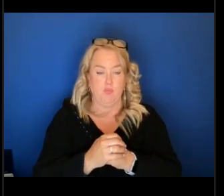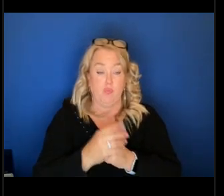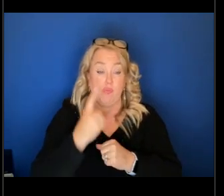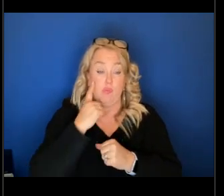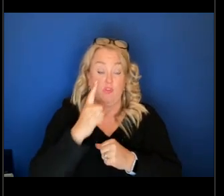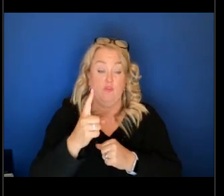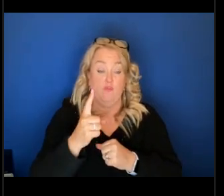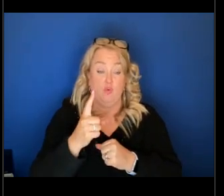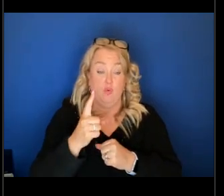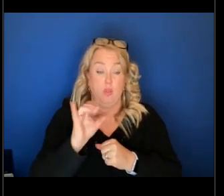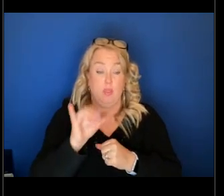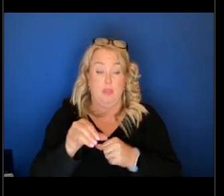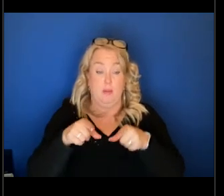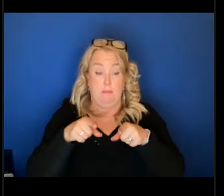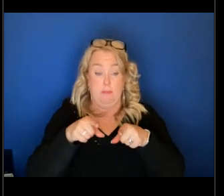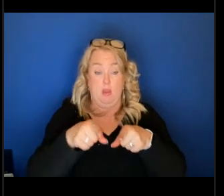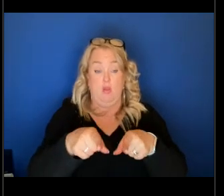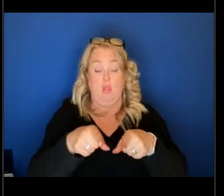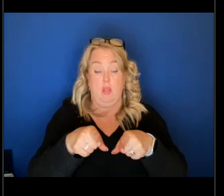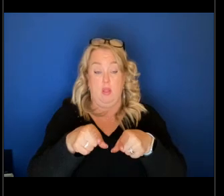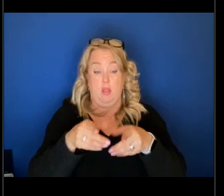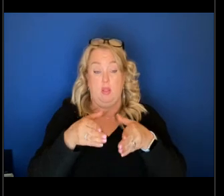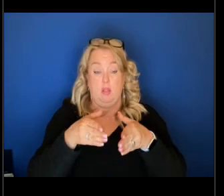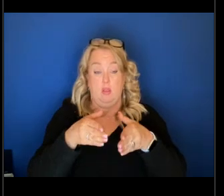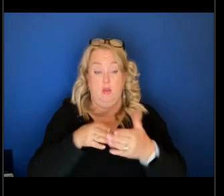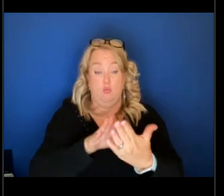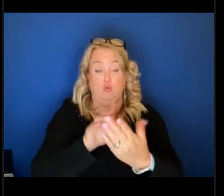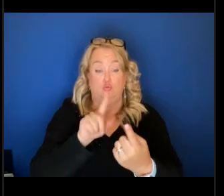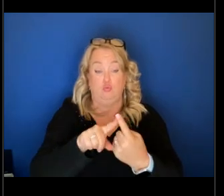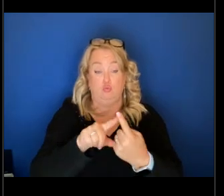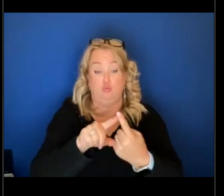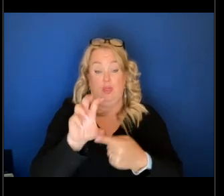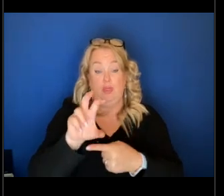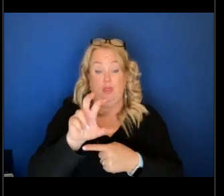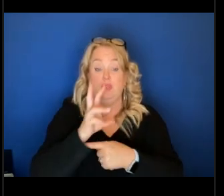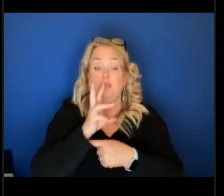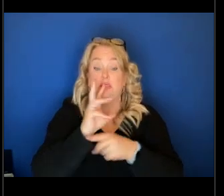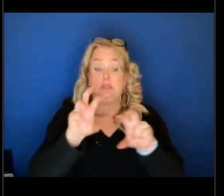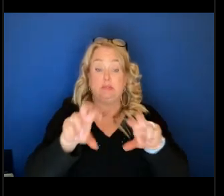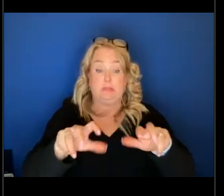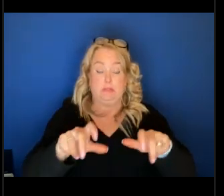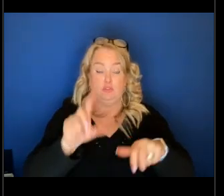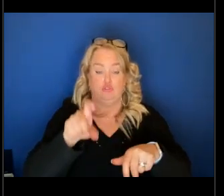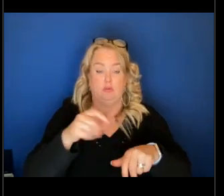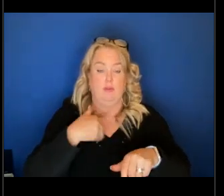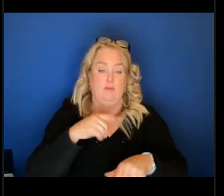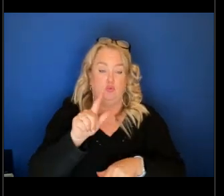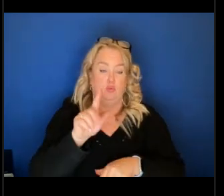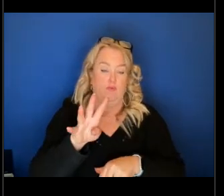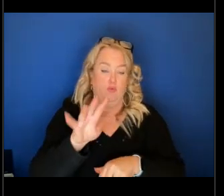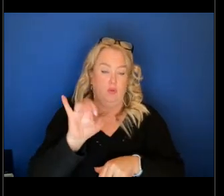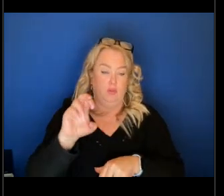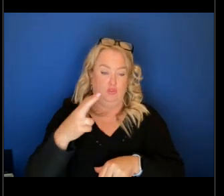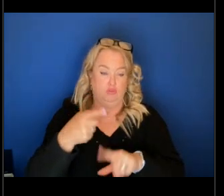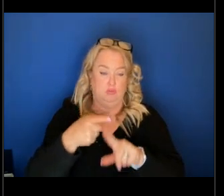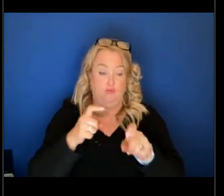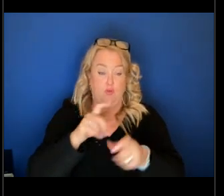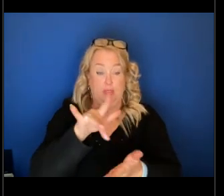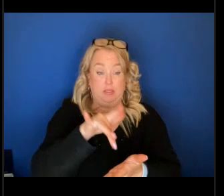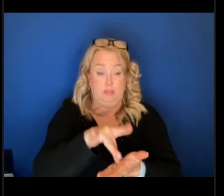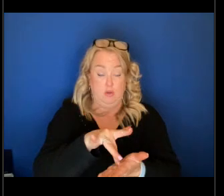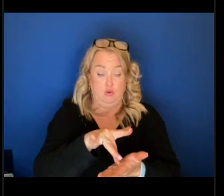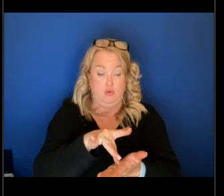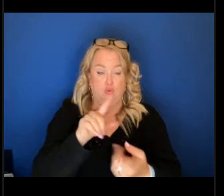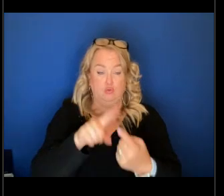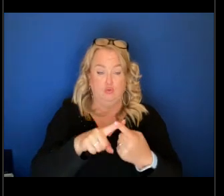For a parallel approach to the sink, there should be 24 inches from the sink's center line